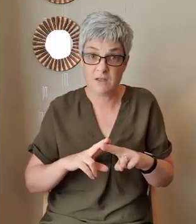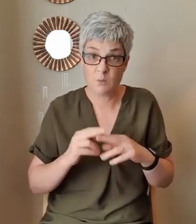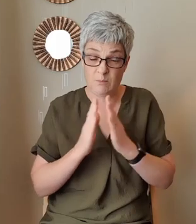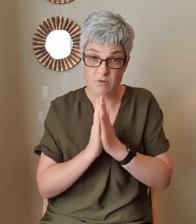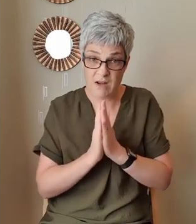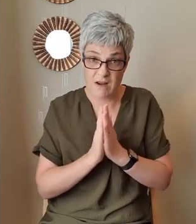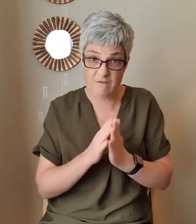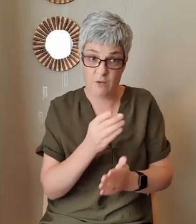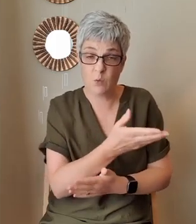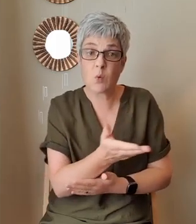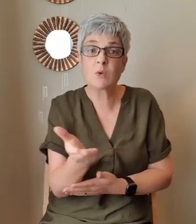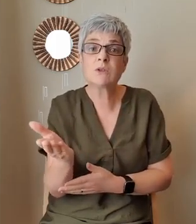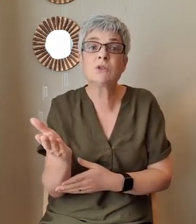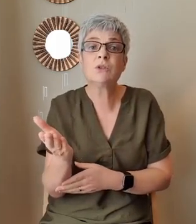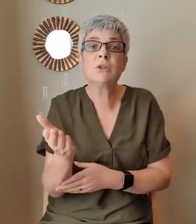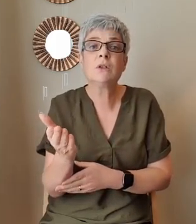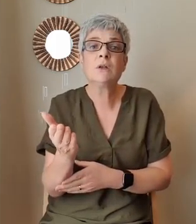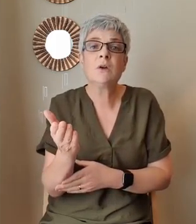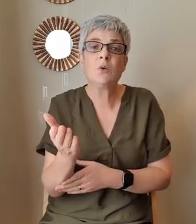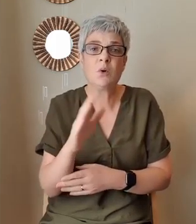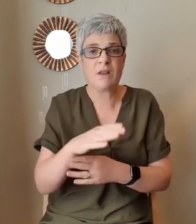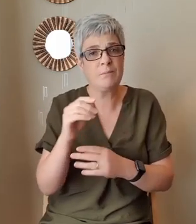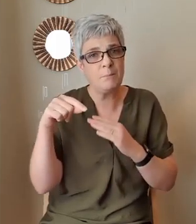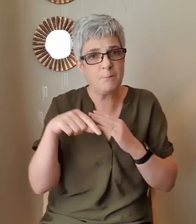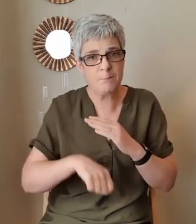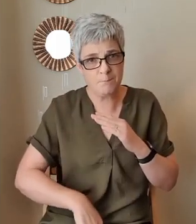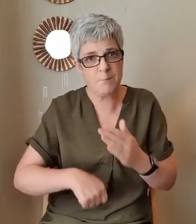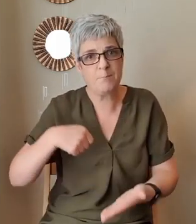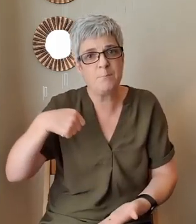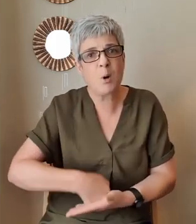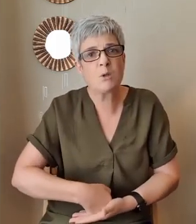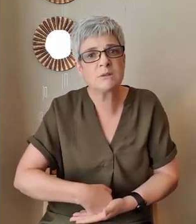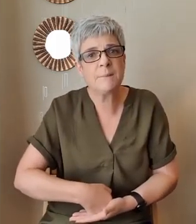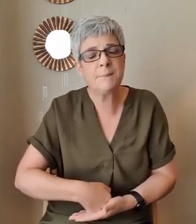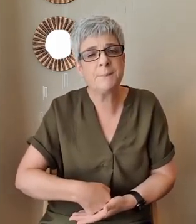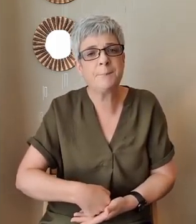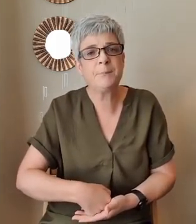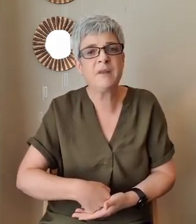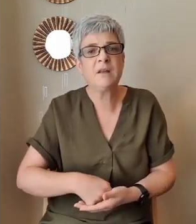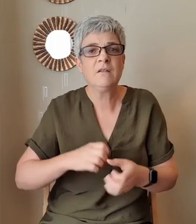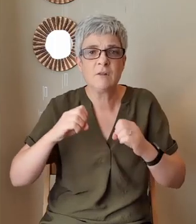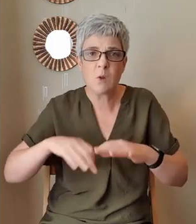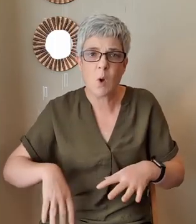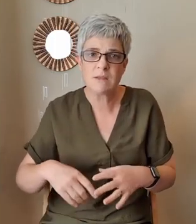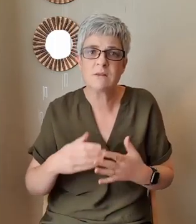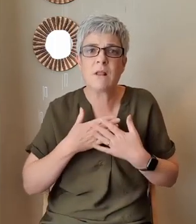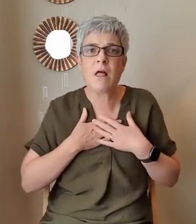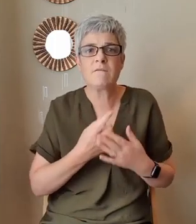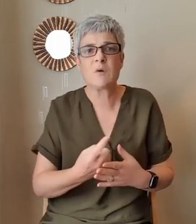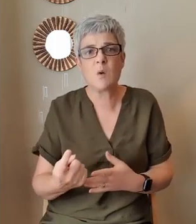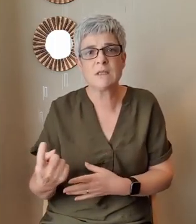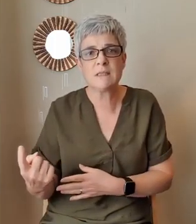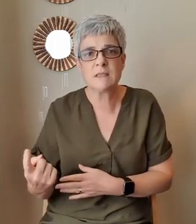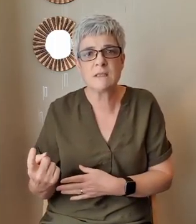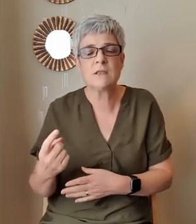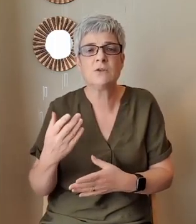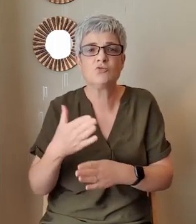Father, we pray for those who find themselves at rock bottom, those who have lost loved